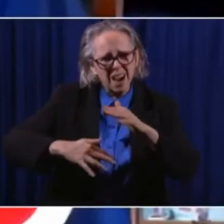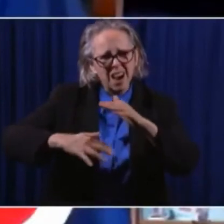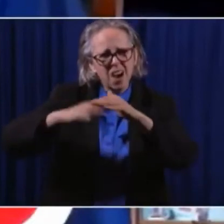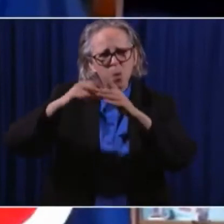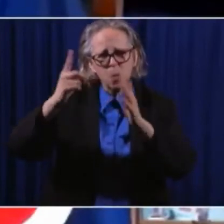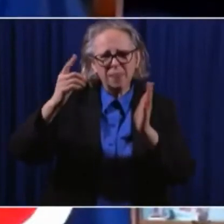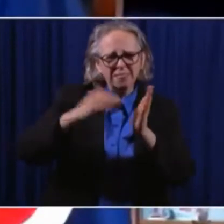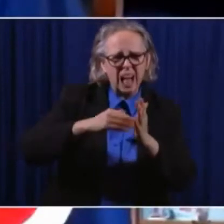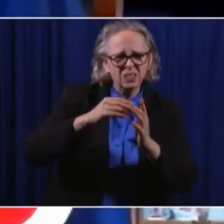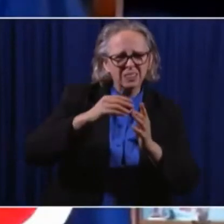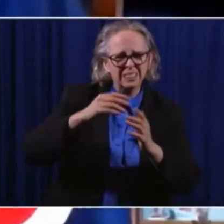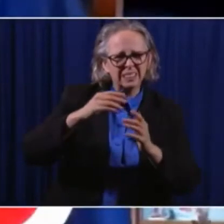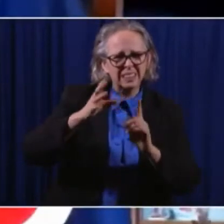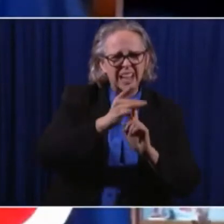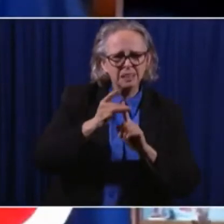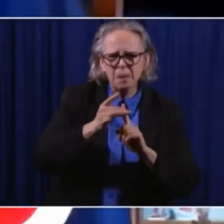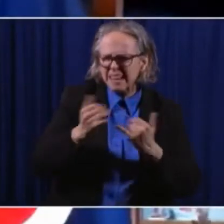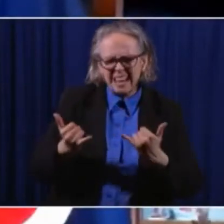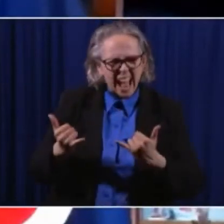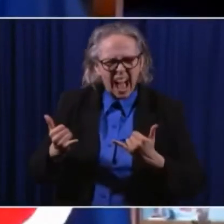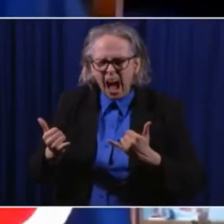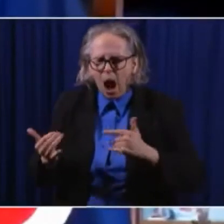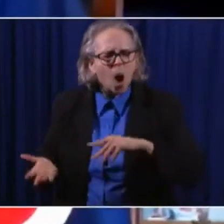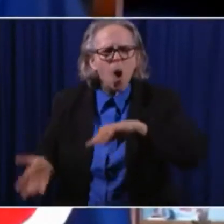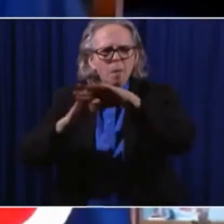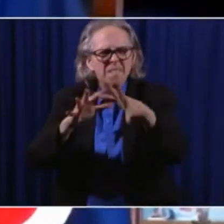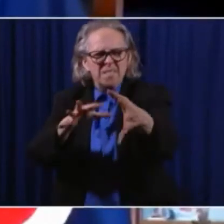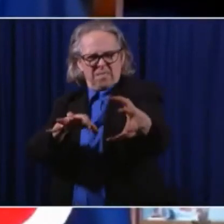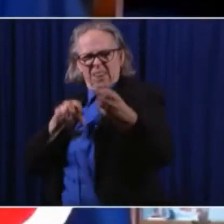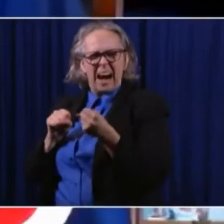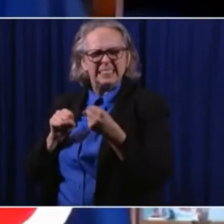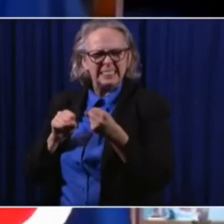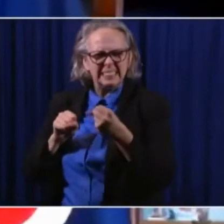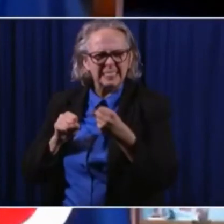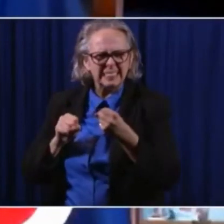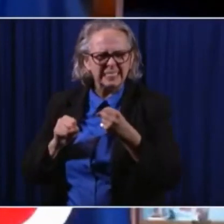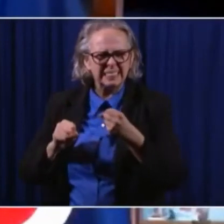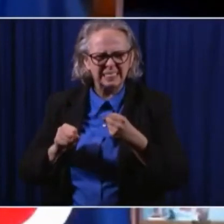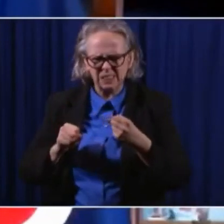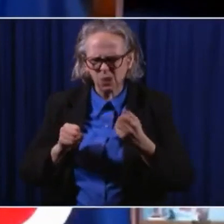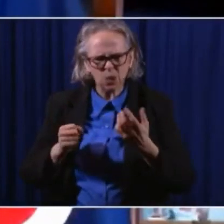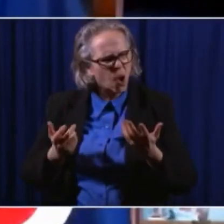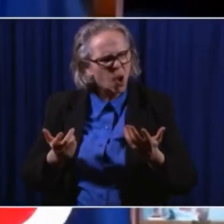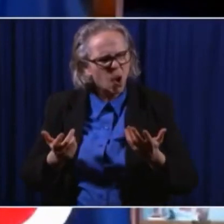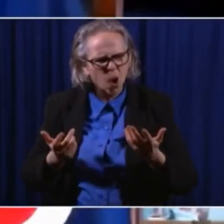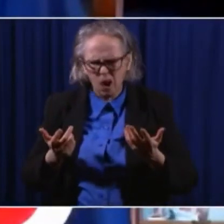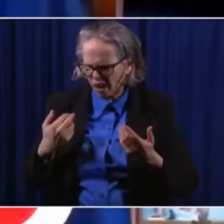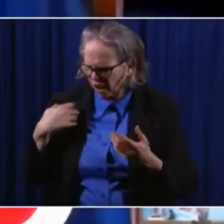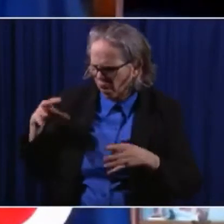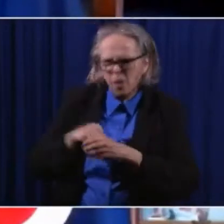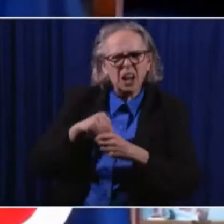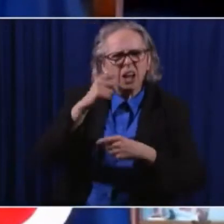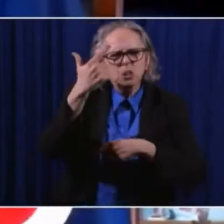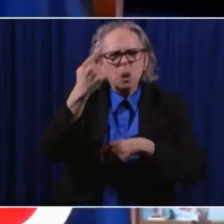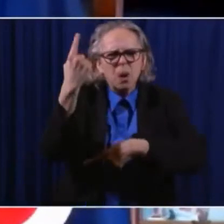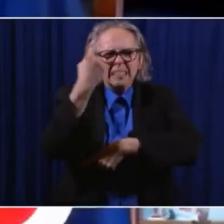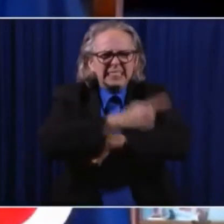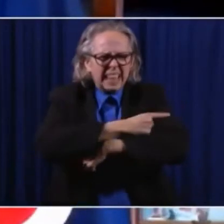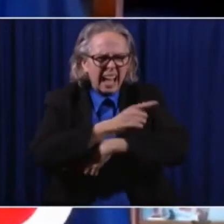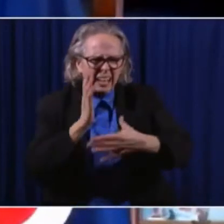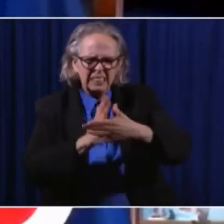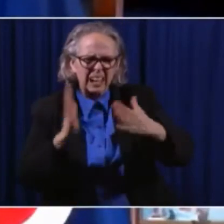I know the governor and Bruce alluded to this, but over the past 21 days, hospitals, as a result of that spread, have